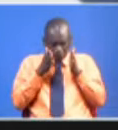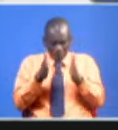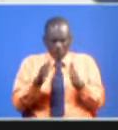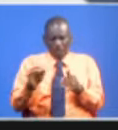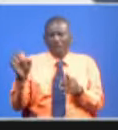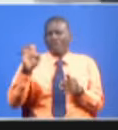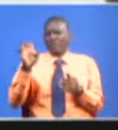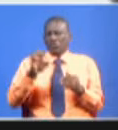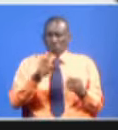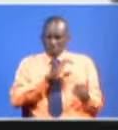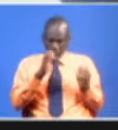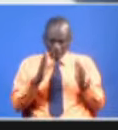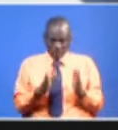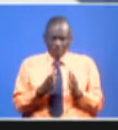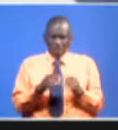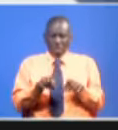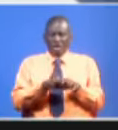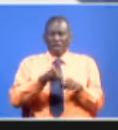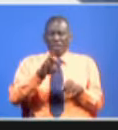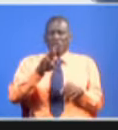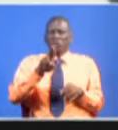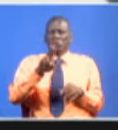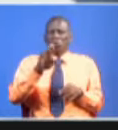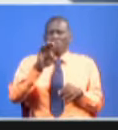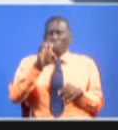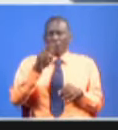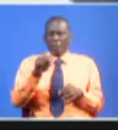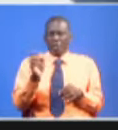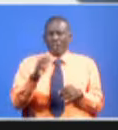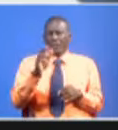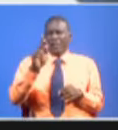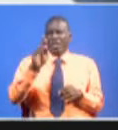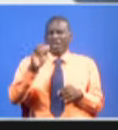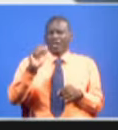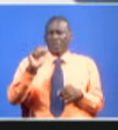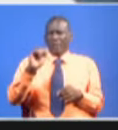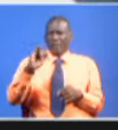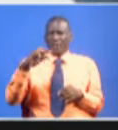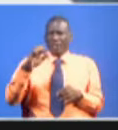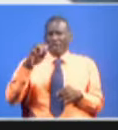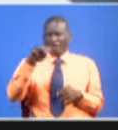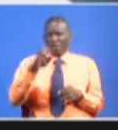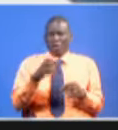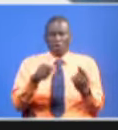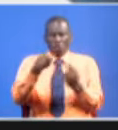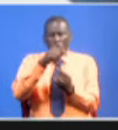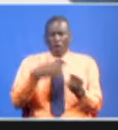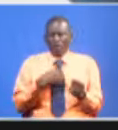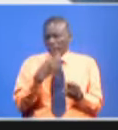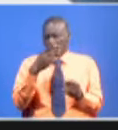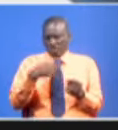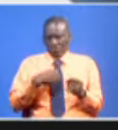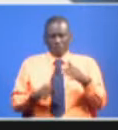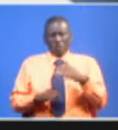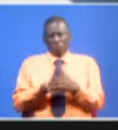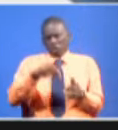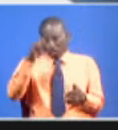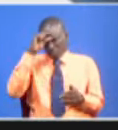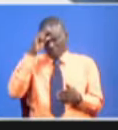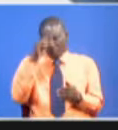evangelical Christian as Reuben Kigame. When have you ever seen me supporting this government?